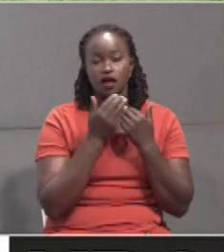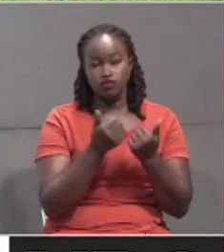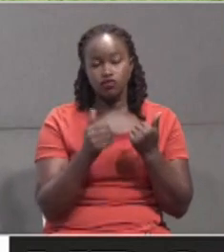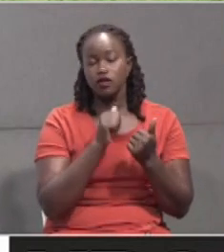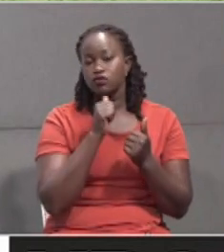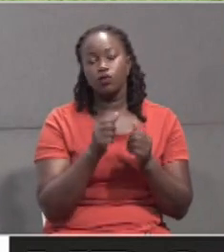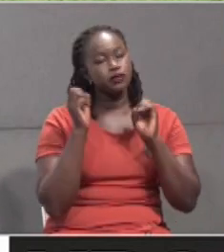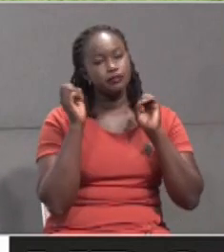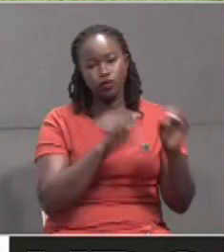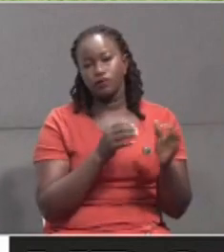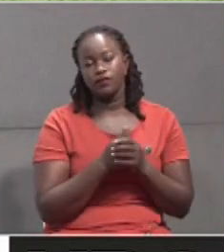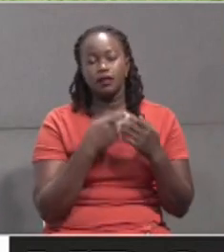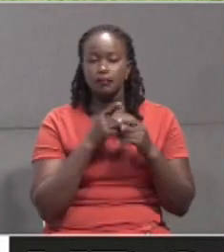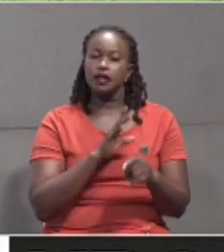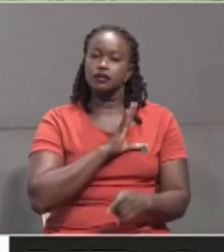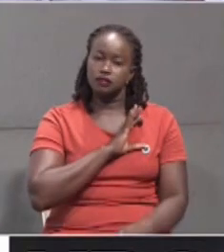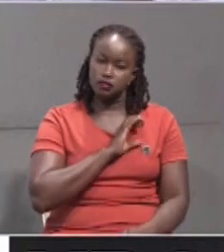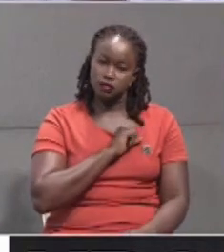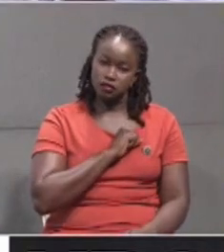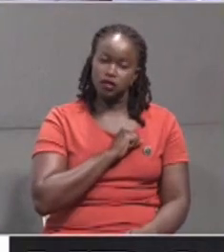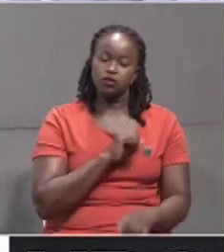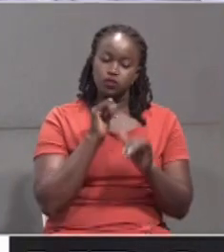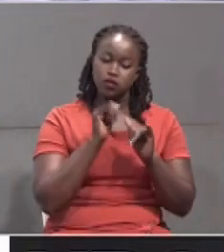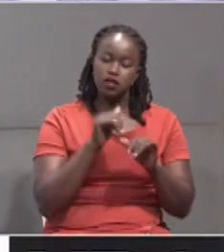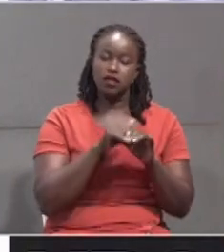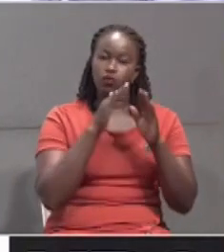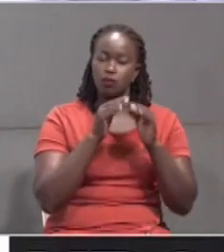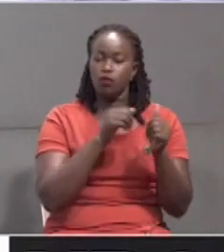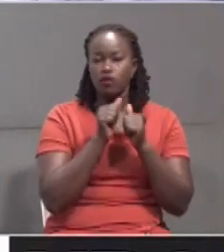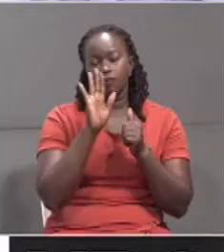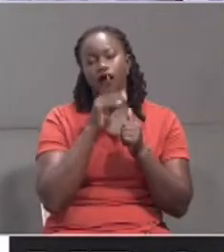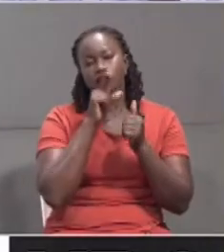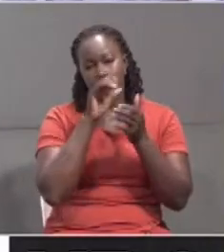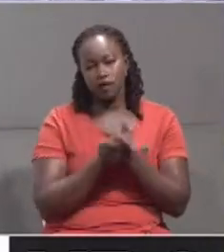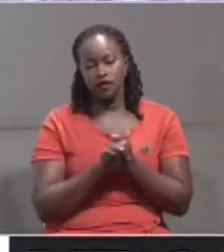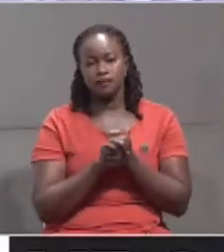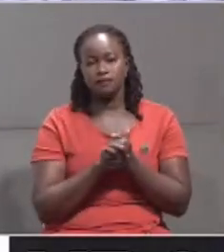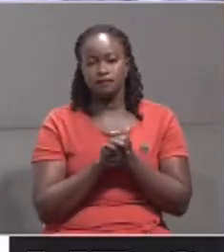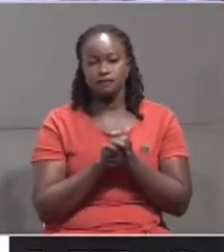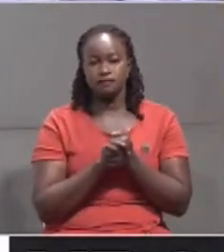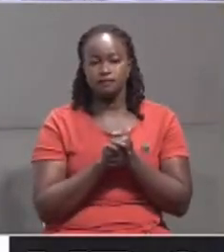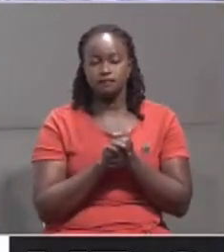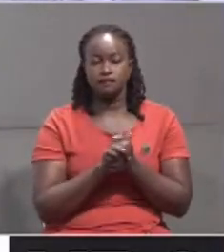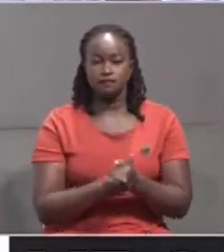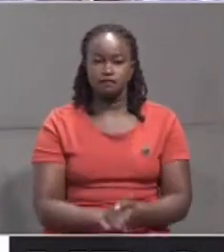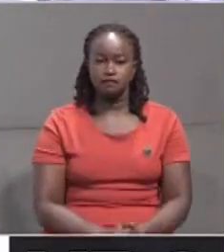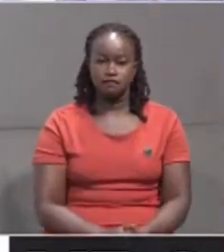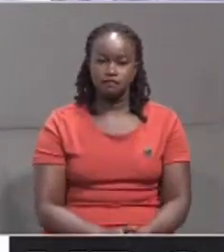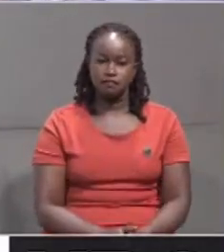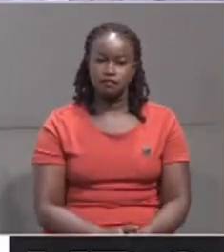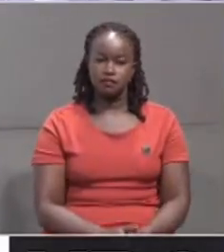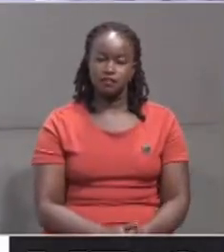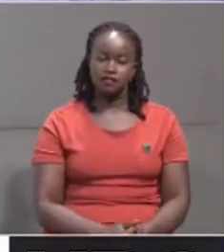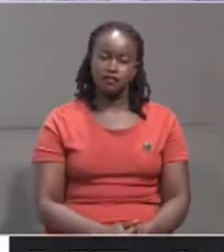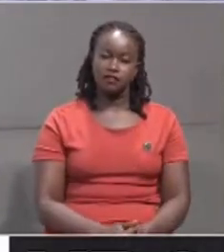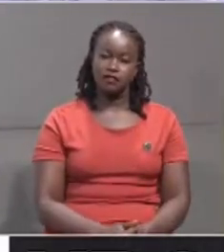kubanagaho bagume bari banye namaka nabashije babo. Basemerire